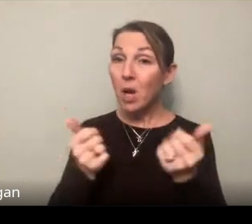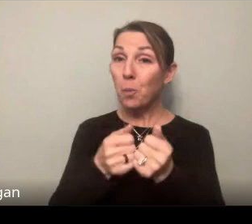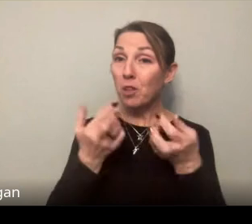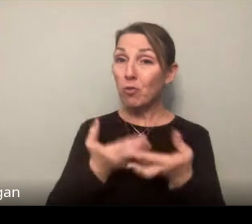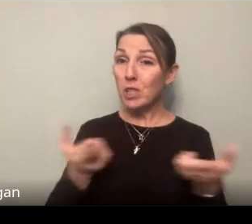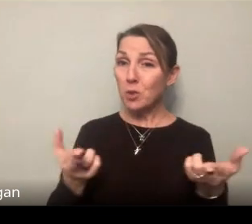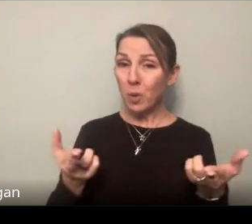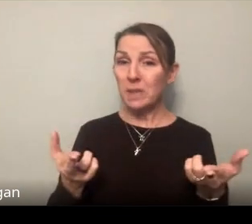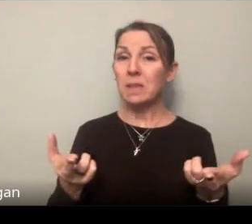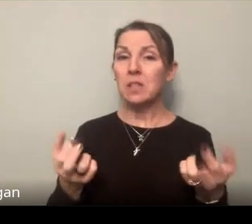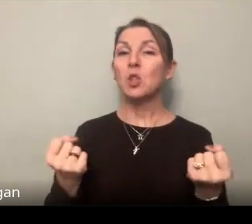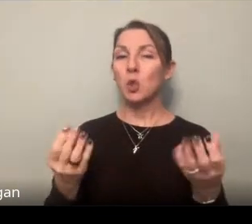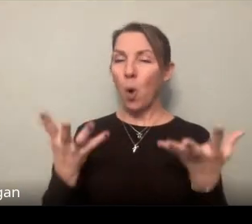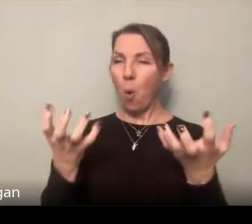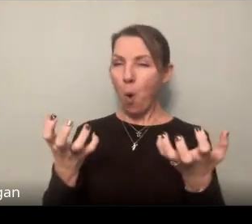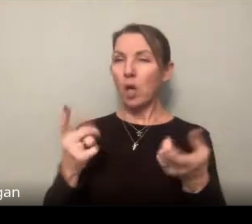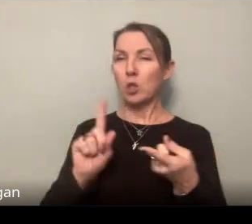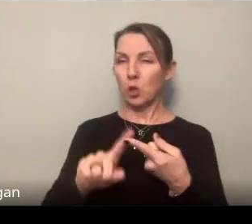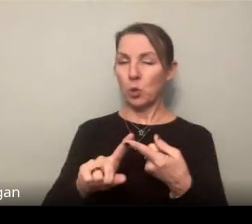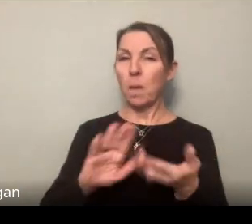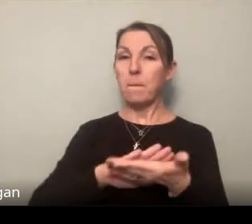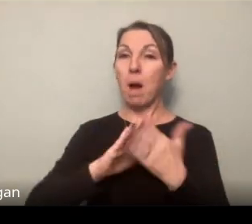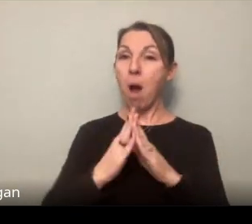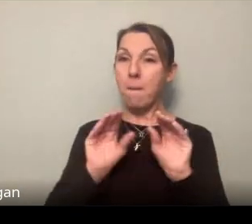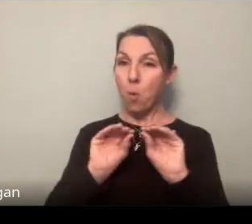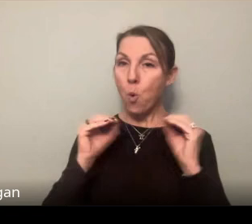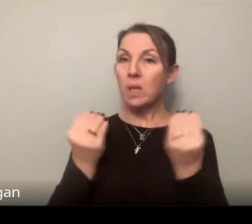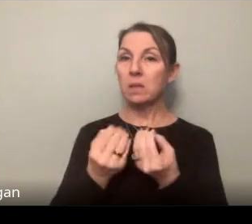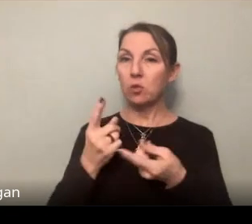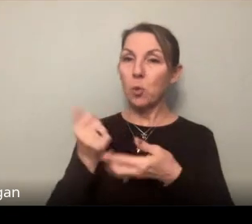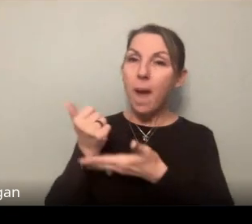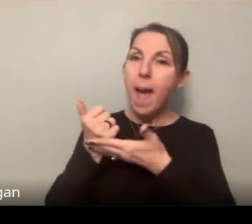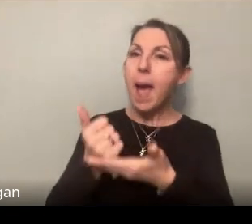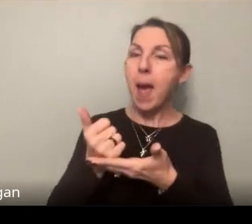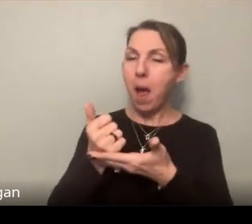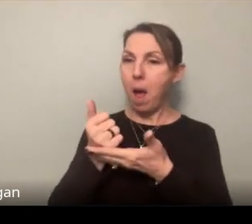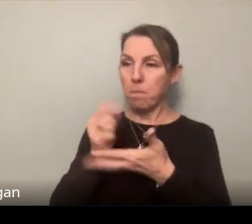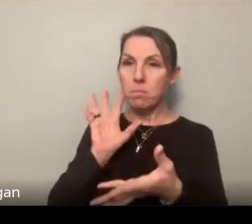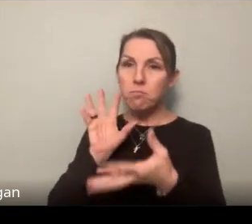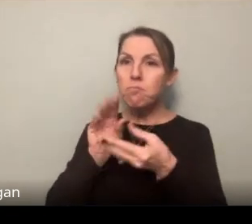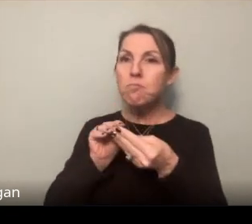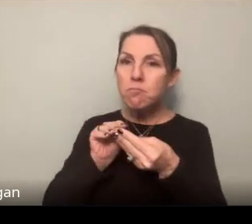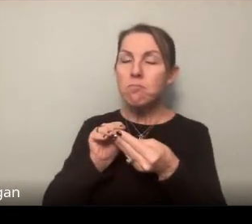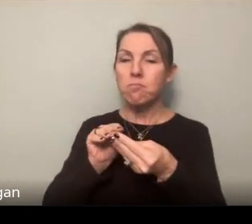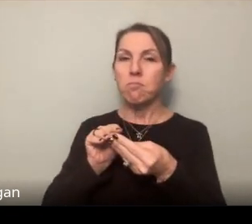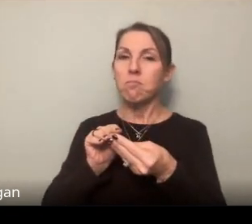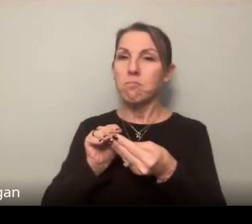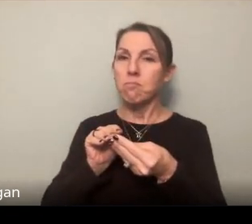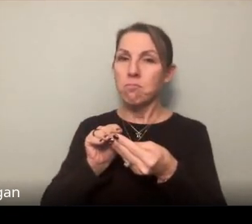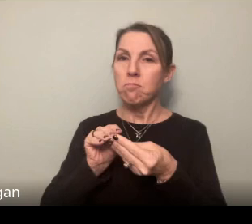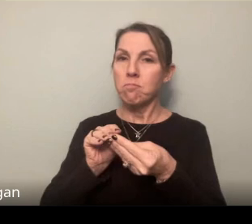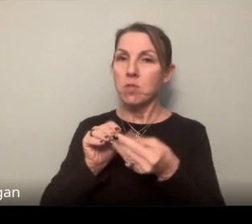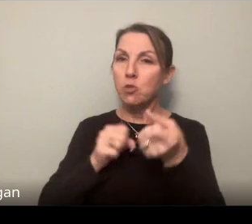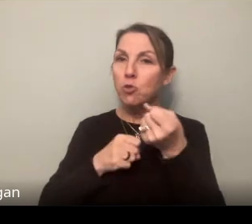they needed. And so I wanted to be an organization that helped fill in the gaps for the folks because I